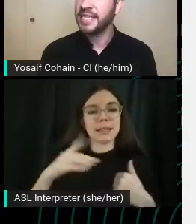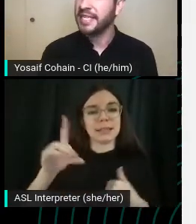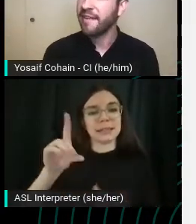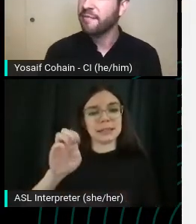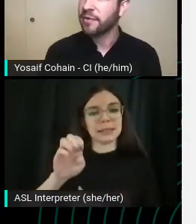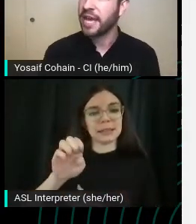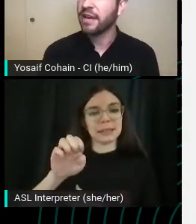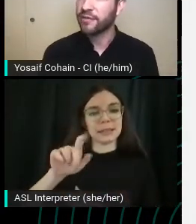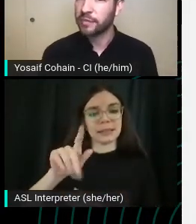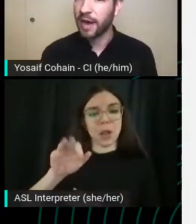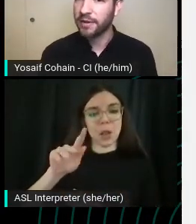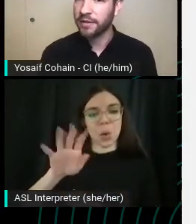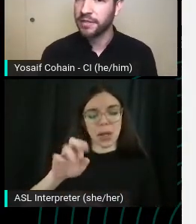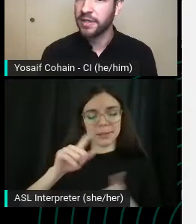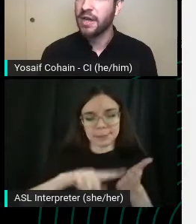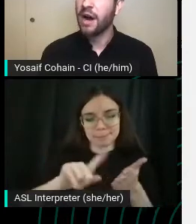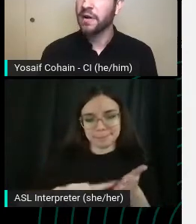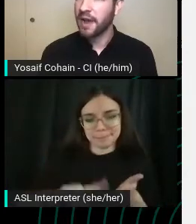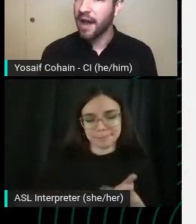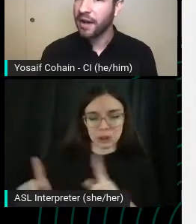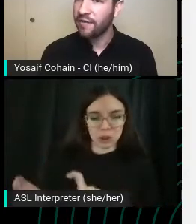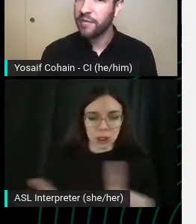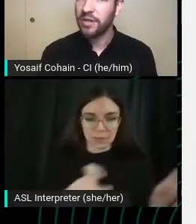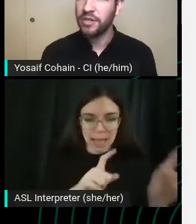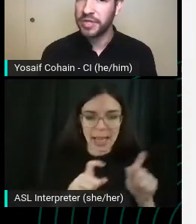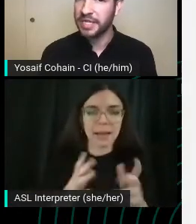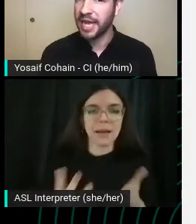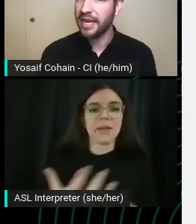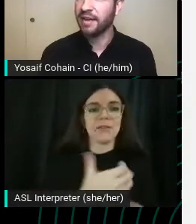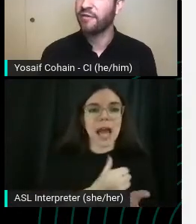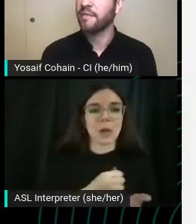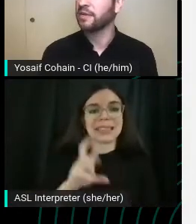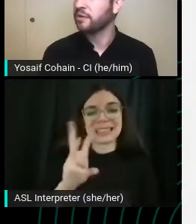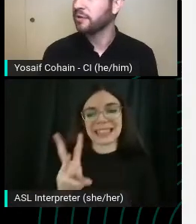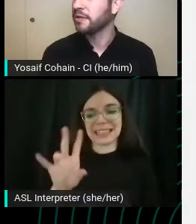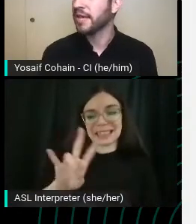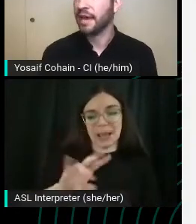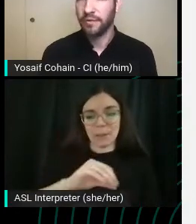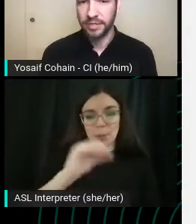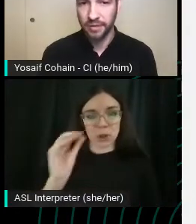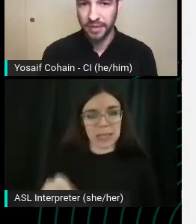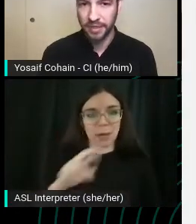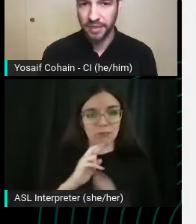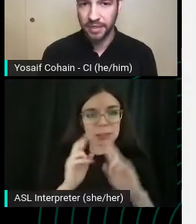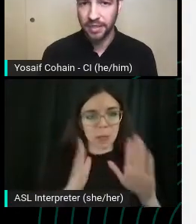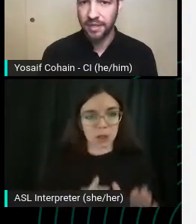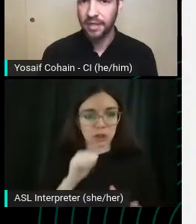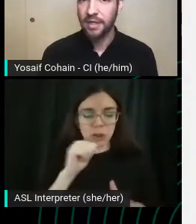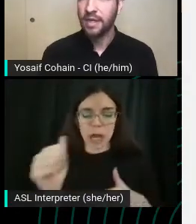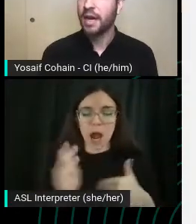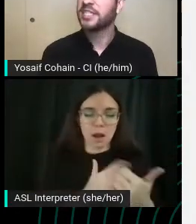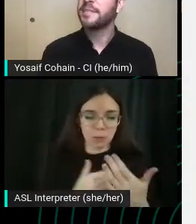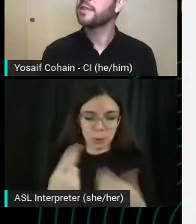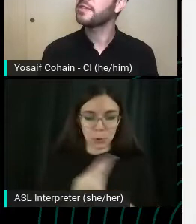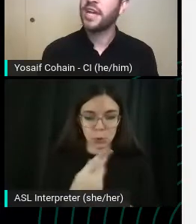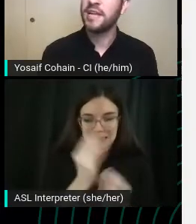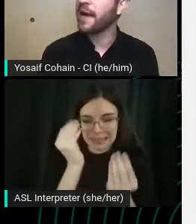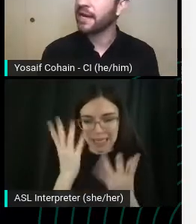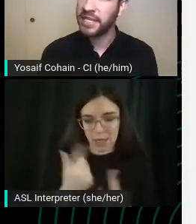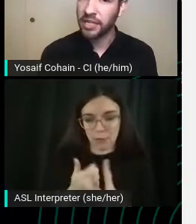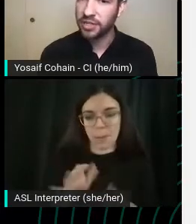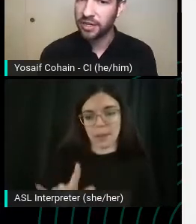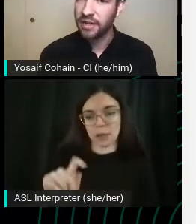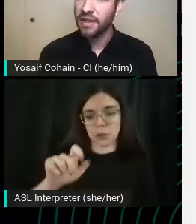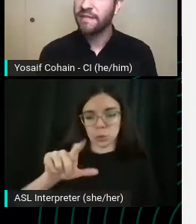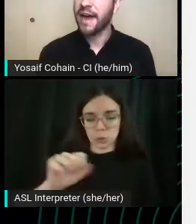that 67% of responders are not comfortable using data from their tools and resources. A similar study